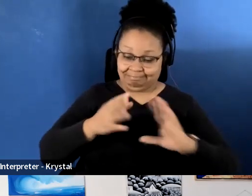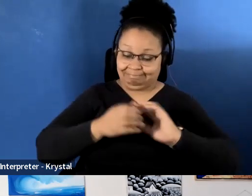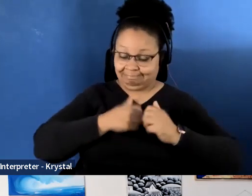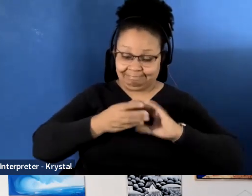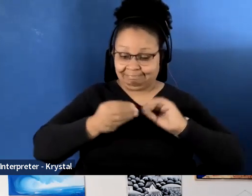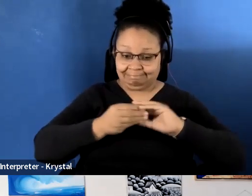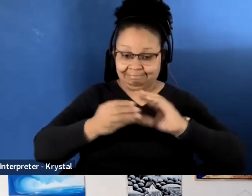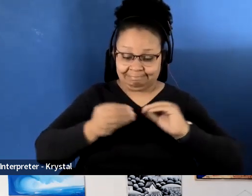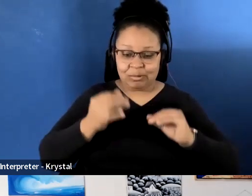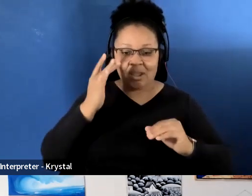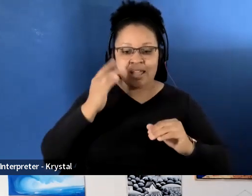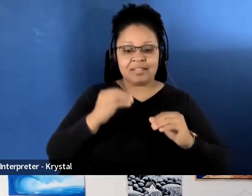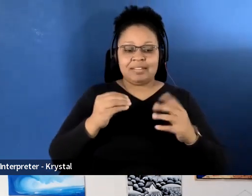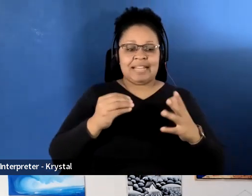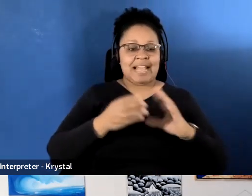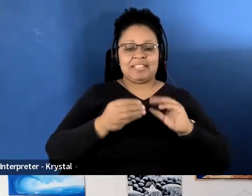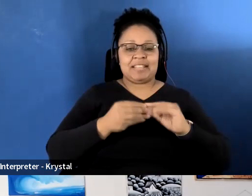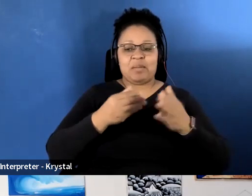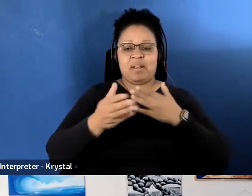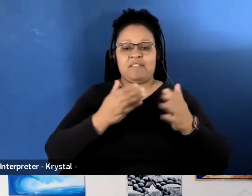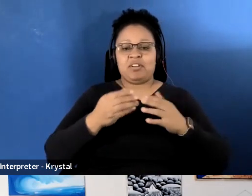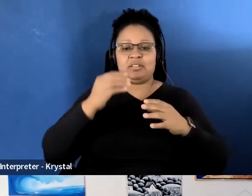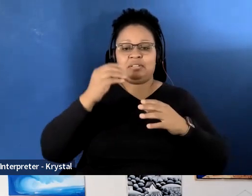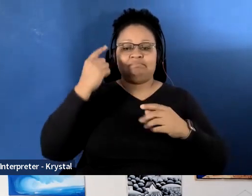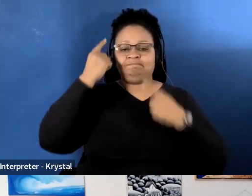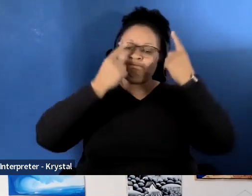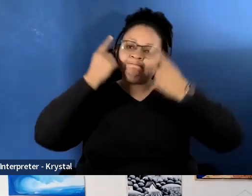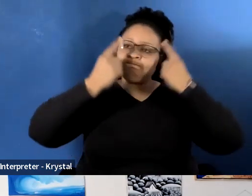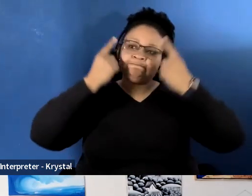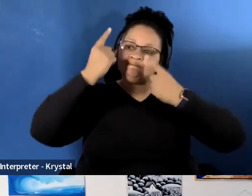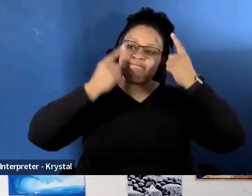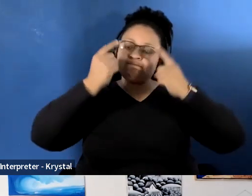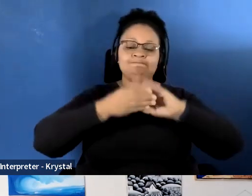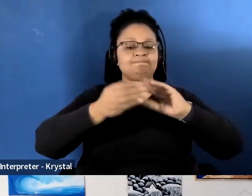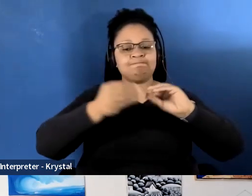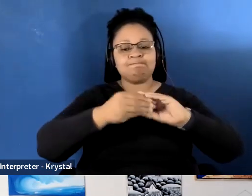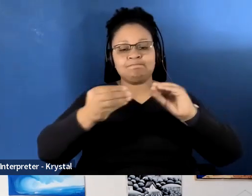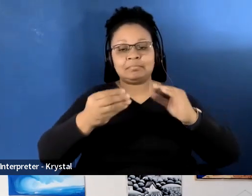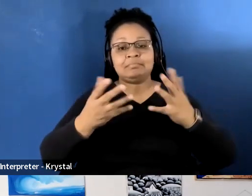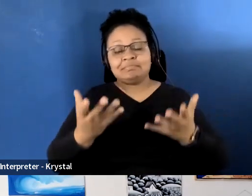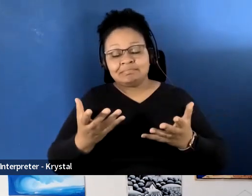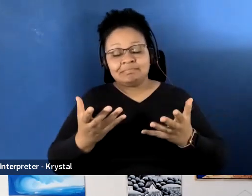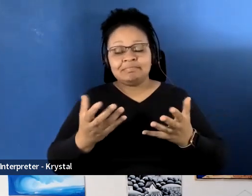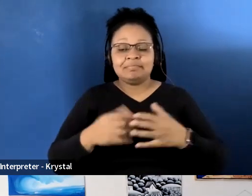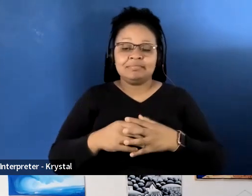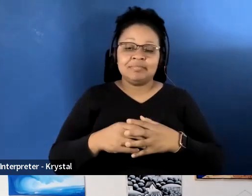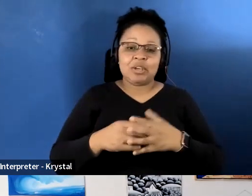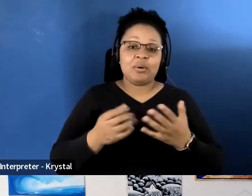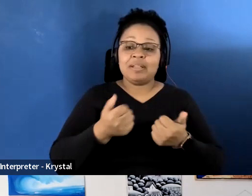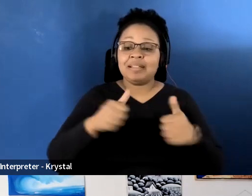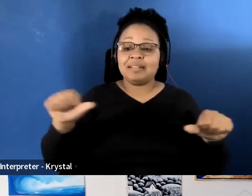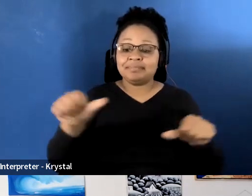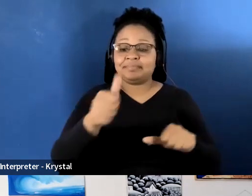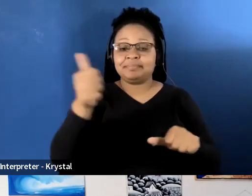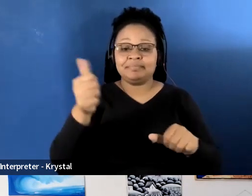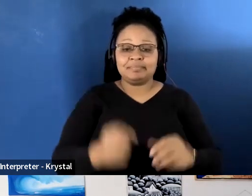I'm very outspoken, and I'm not sure why, but that's one thing I am. So, anyone else?